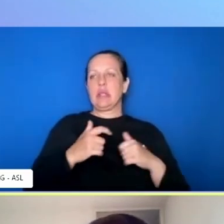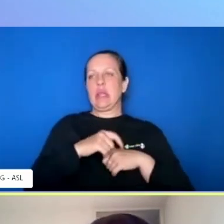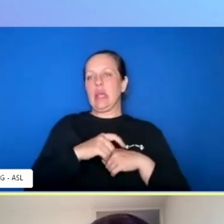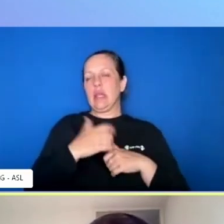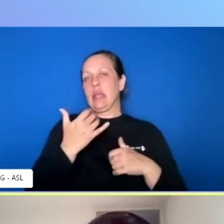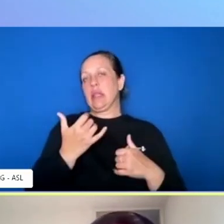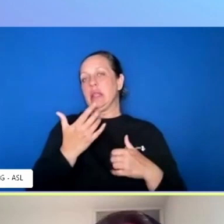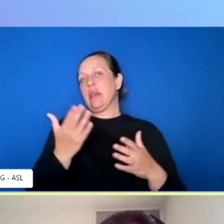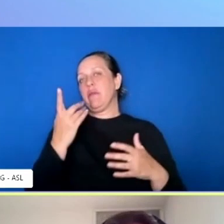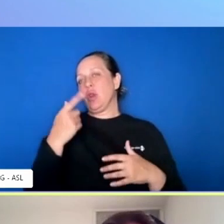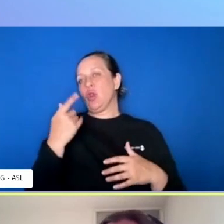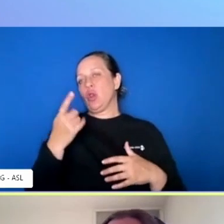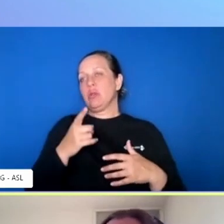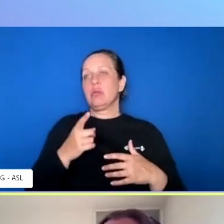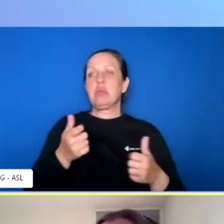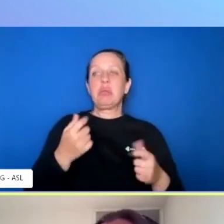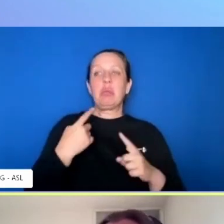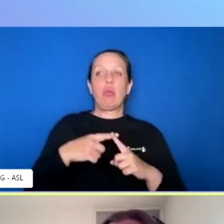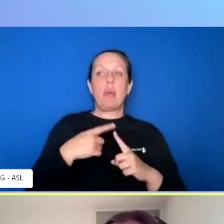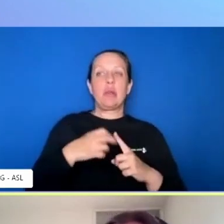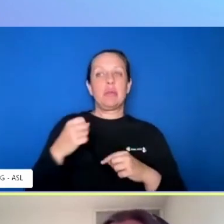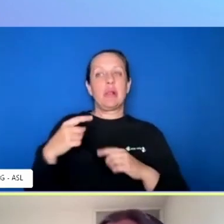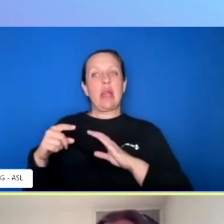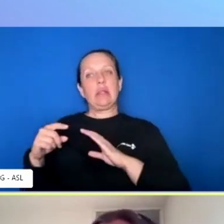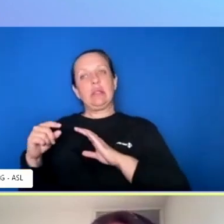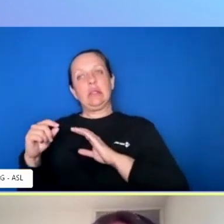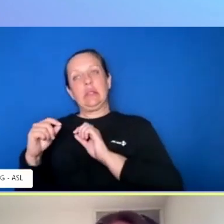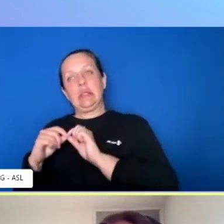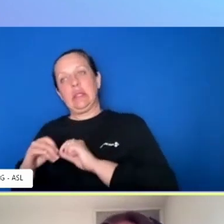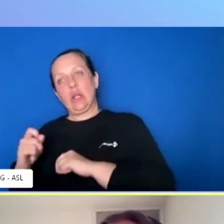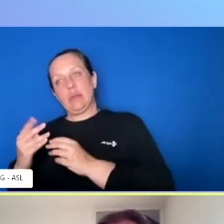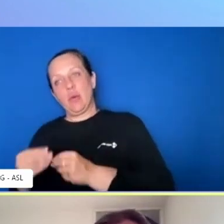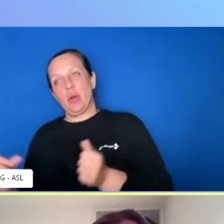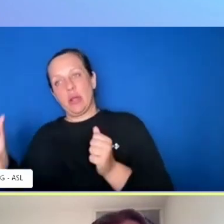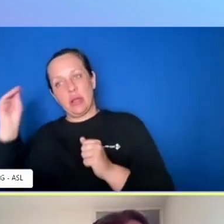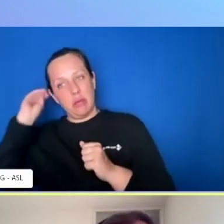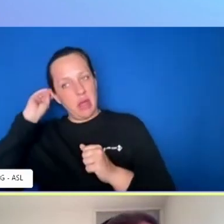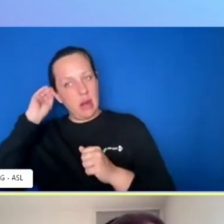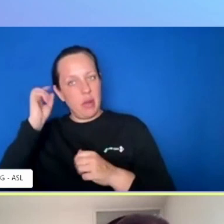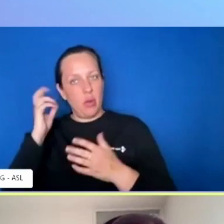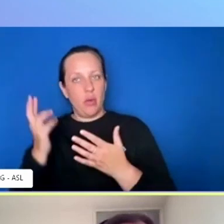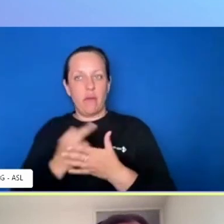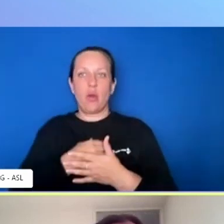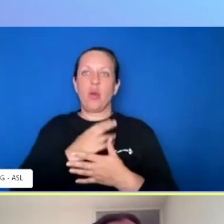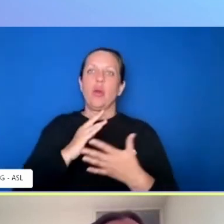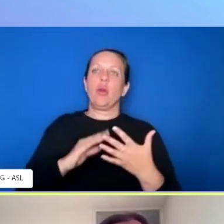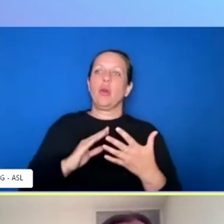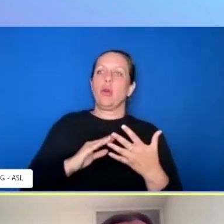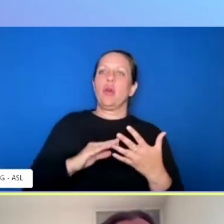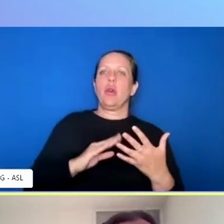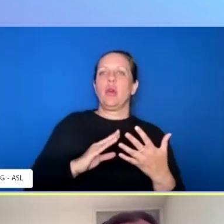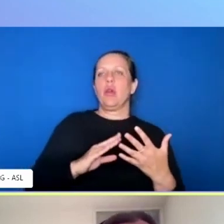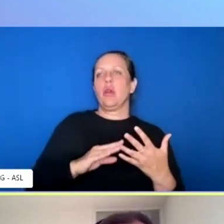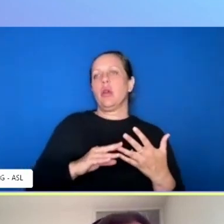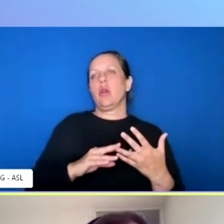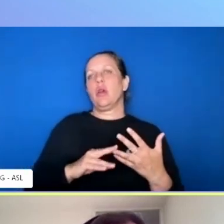this stuff looks promising, but a lot of details need to be worked out. So please keep that in mind when you're reviewing. There's refining